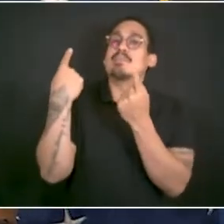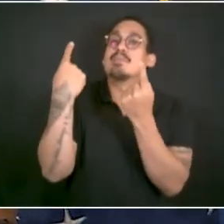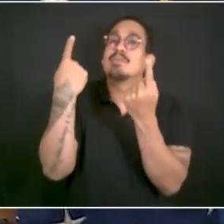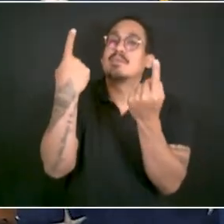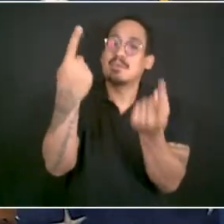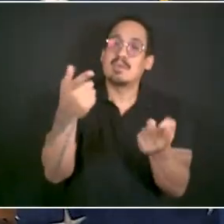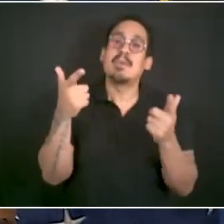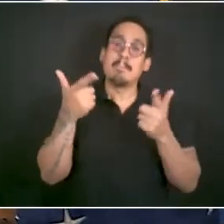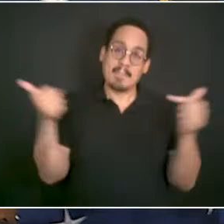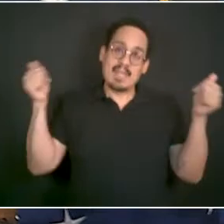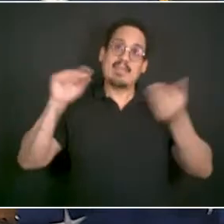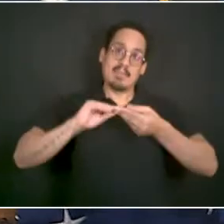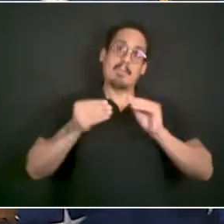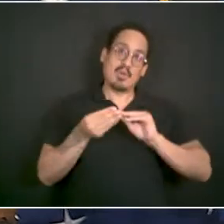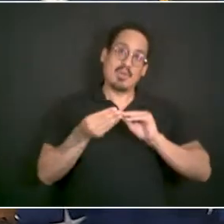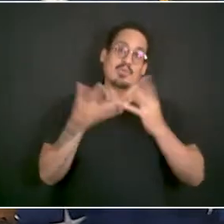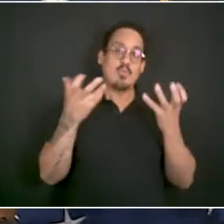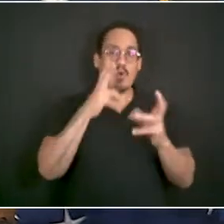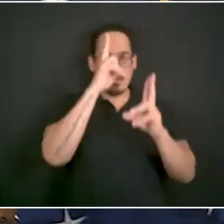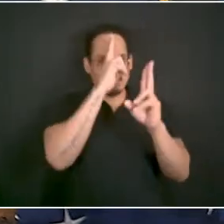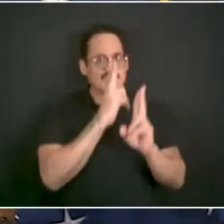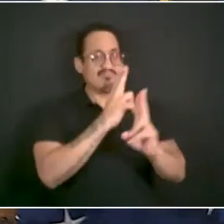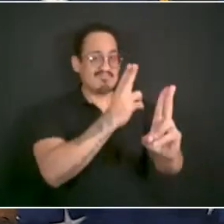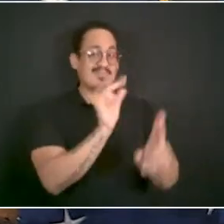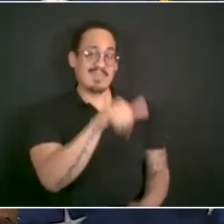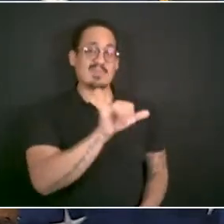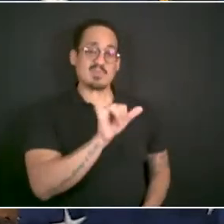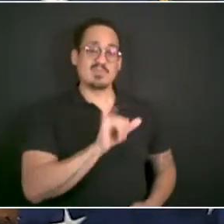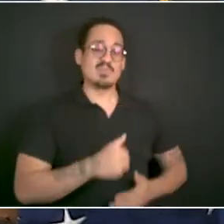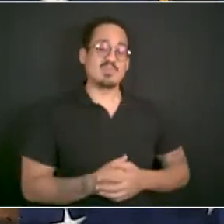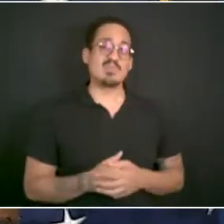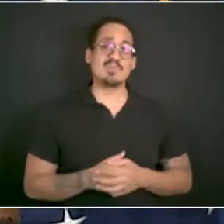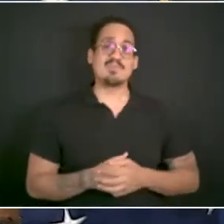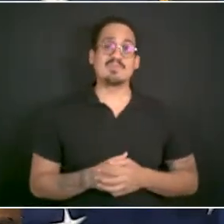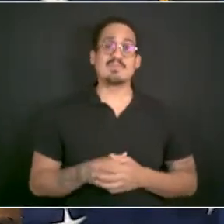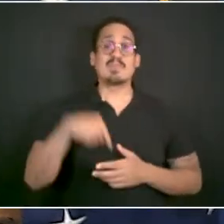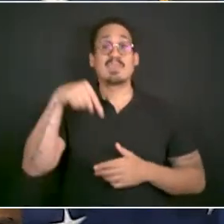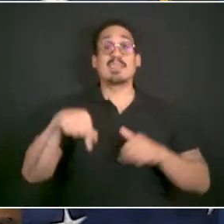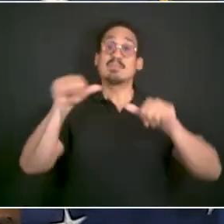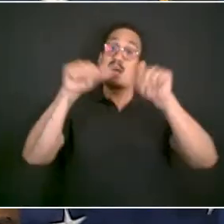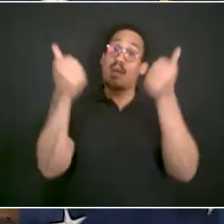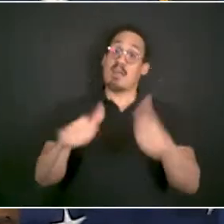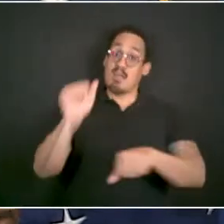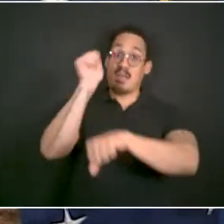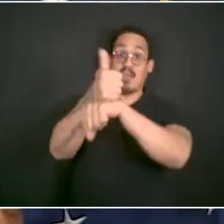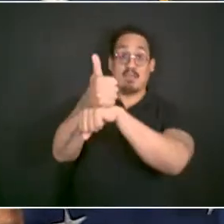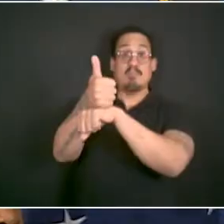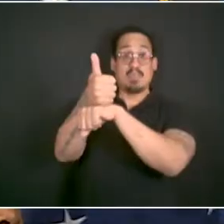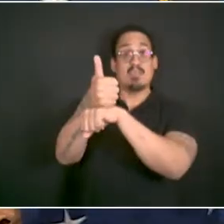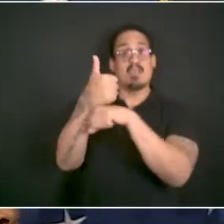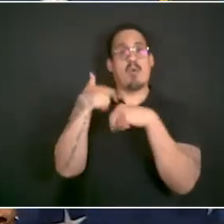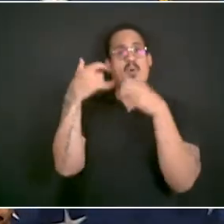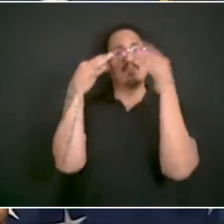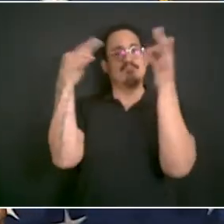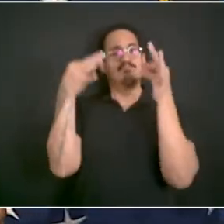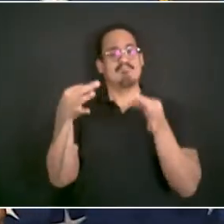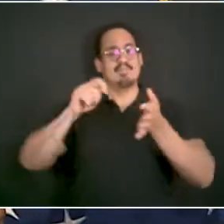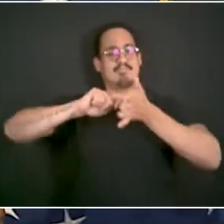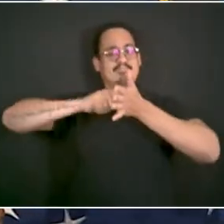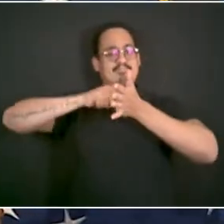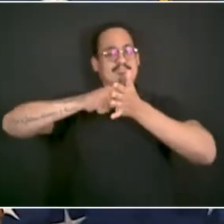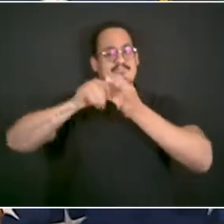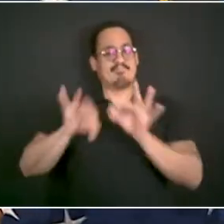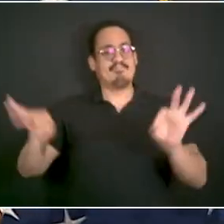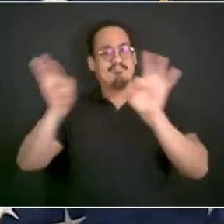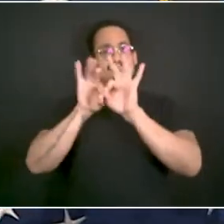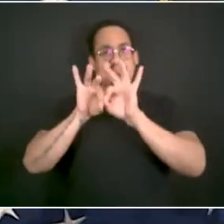loved ones. And so with that, when we look at the monument, just a couple of key points about it. For what was put together by Dow Blumberg, who himself is a